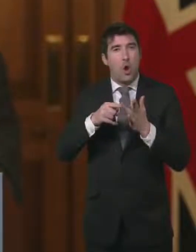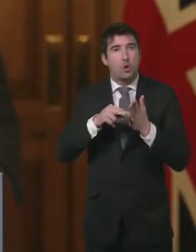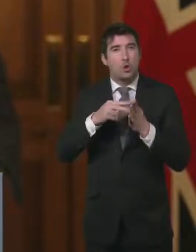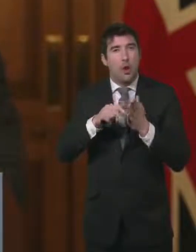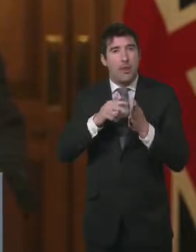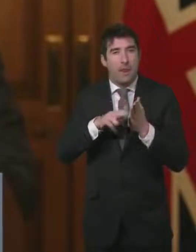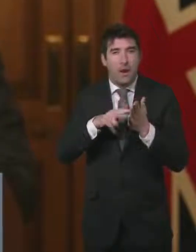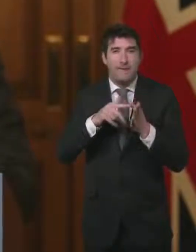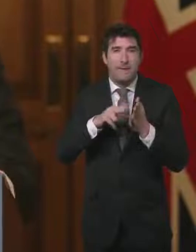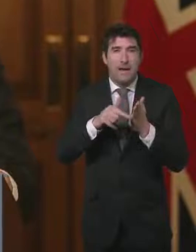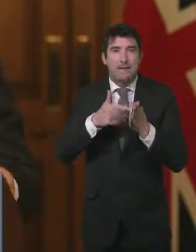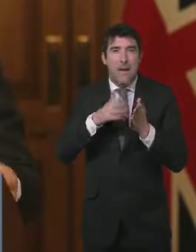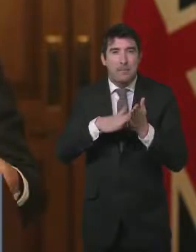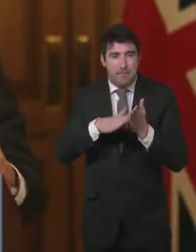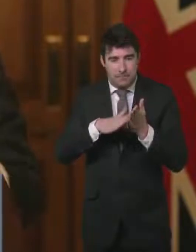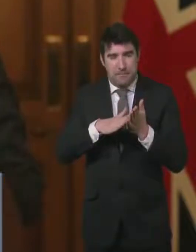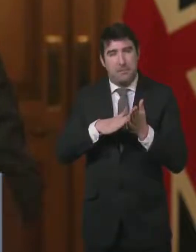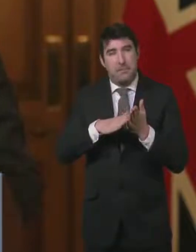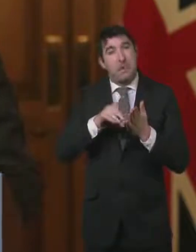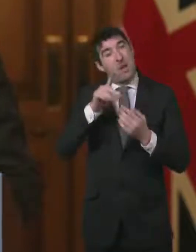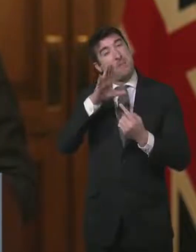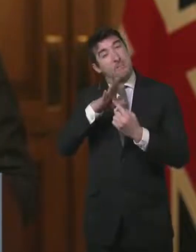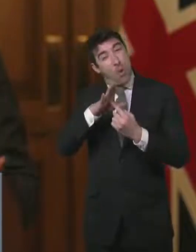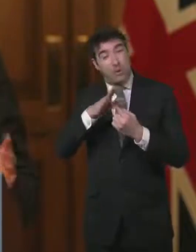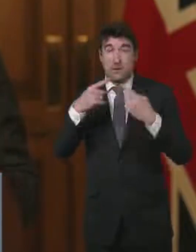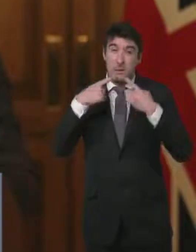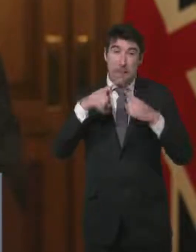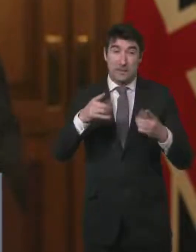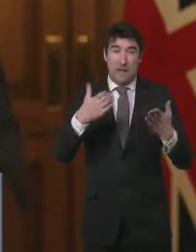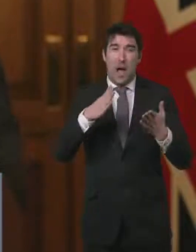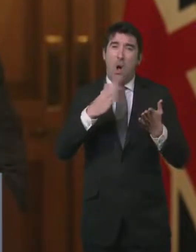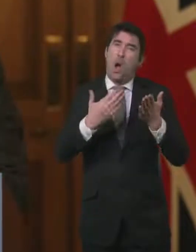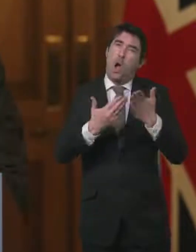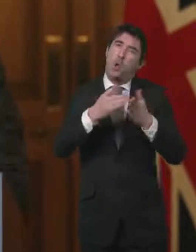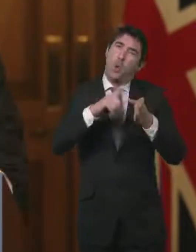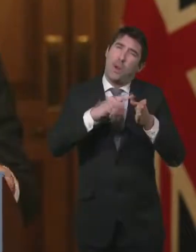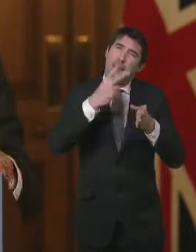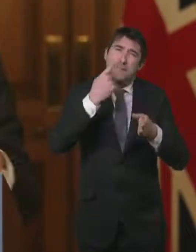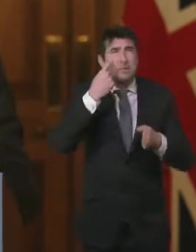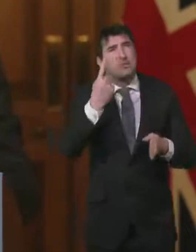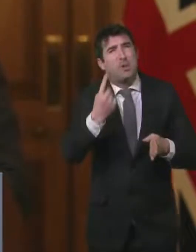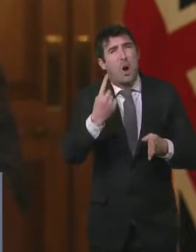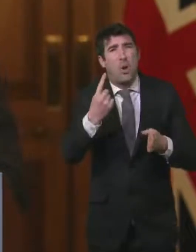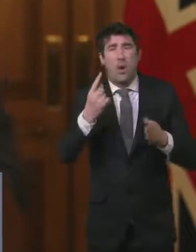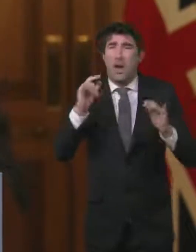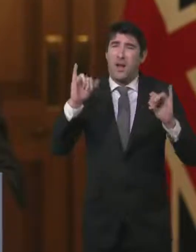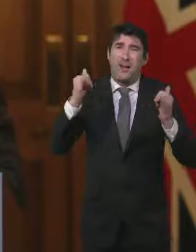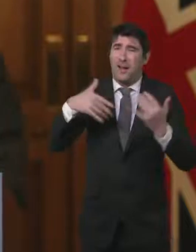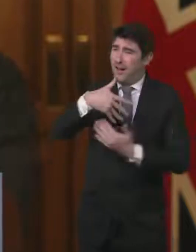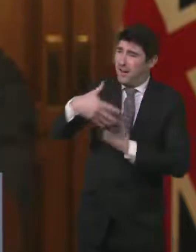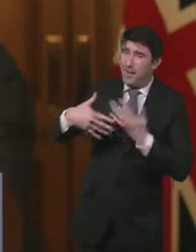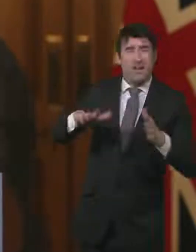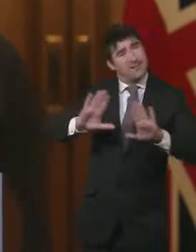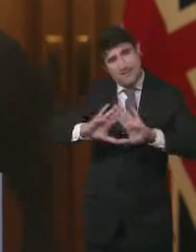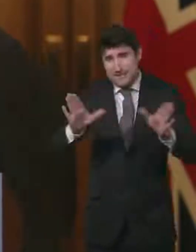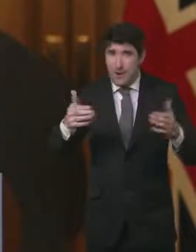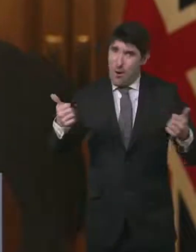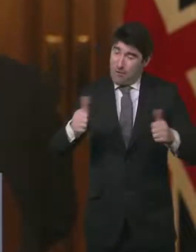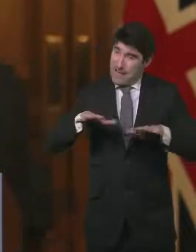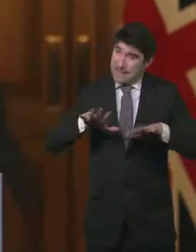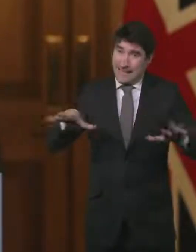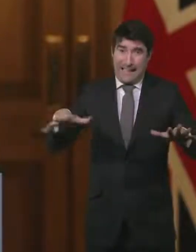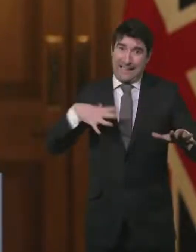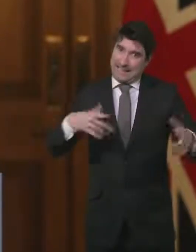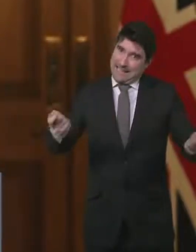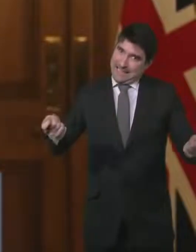Please let's celebrate sensibly, so in a way so as not to spread the disease. Thanks, everybody. Thank you.